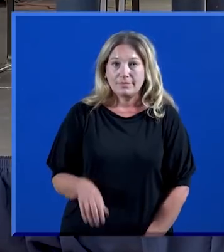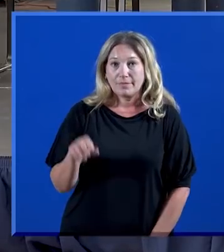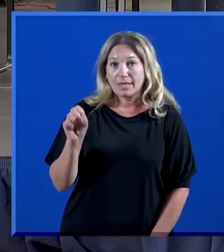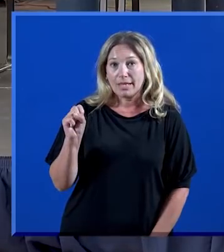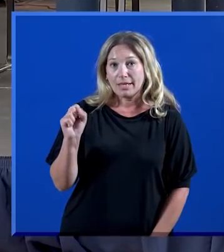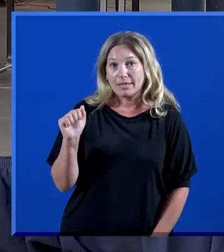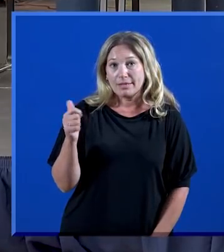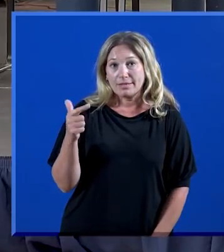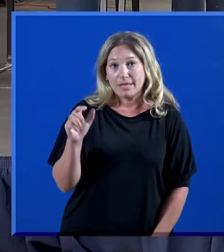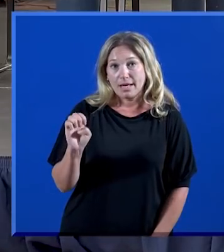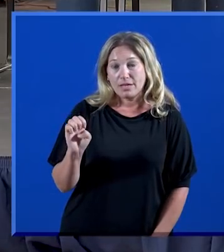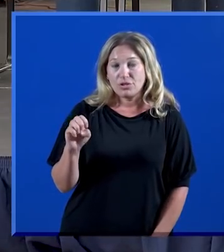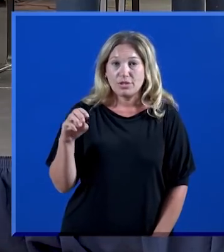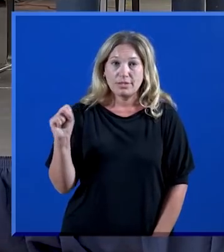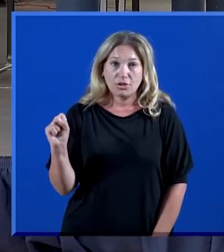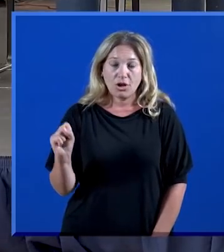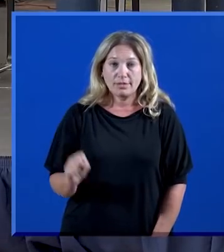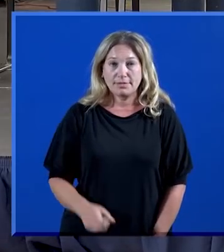Sage Scott.